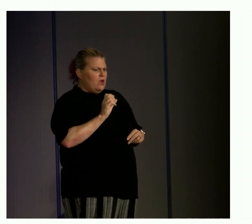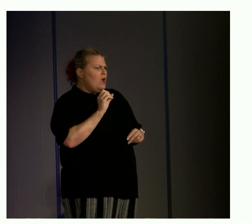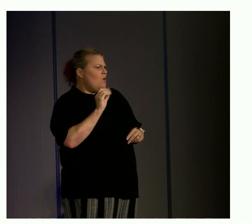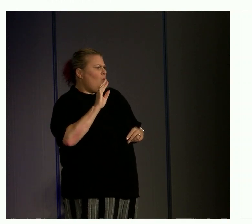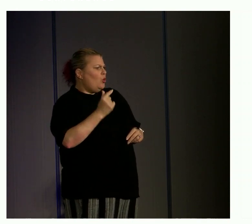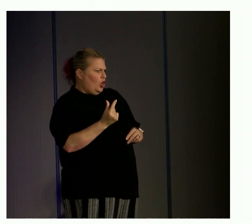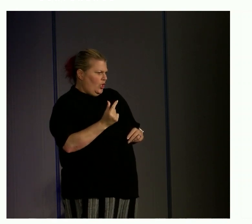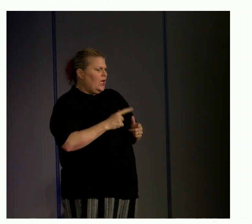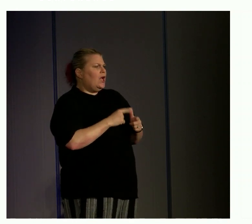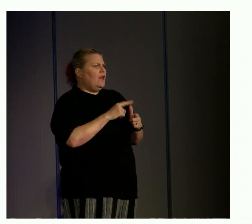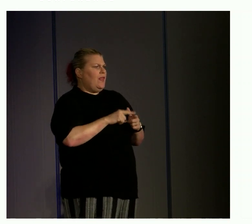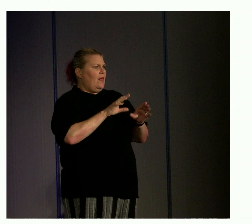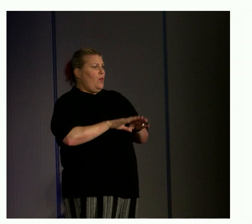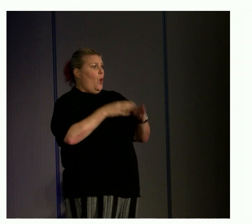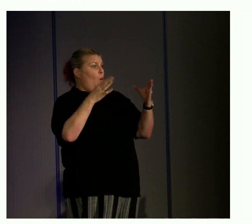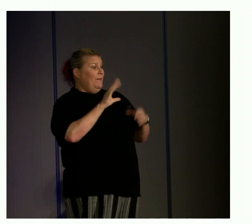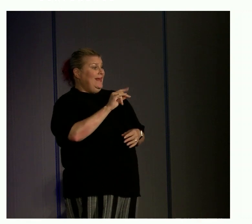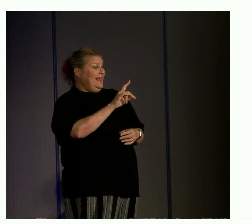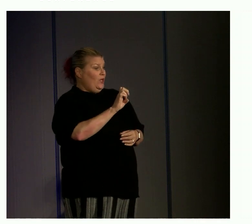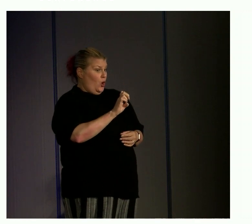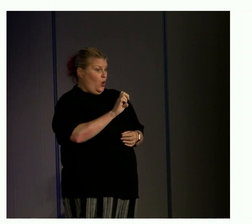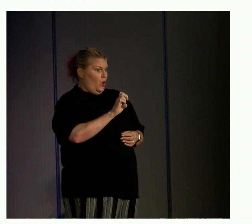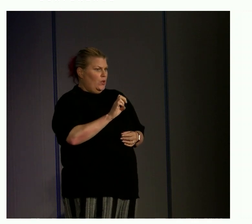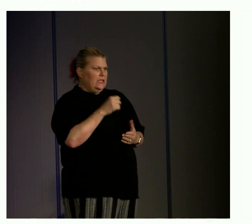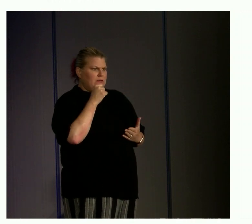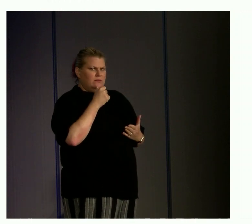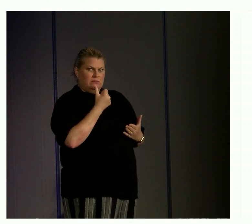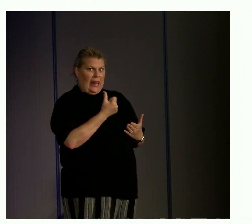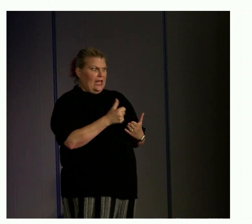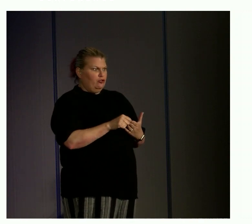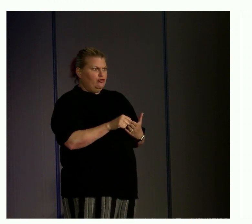aphhive.org, and the opening code is letters.